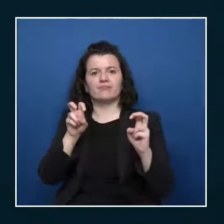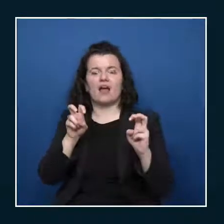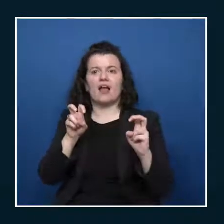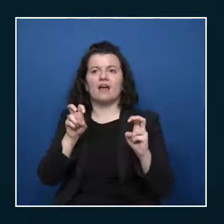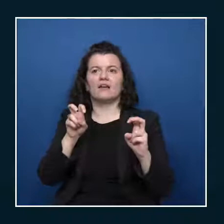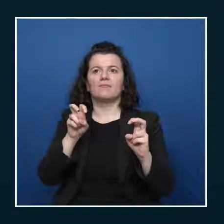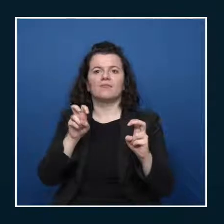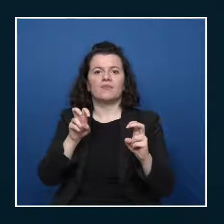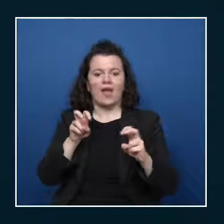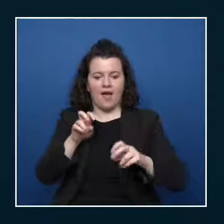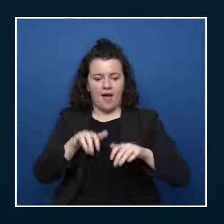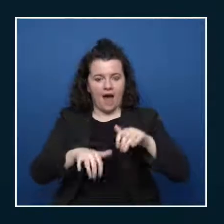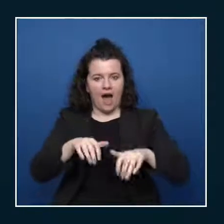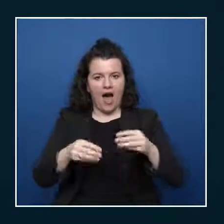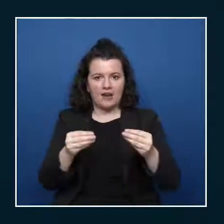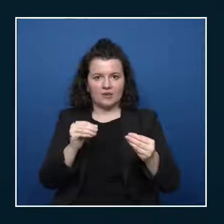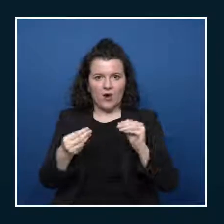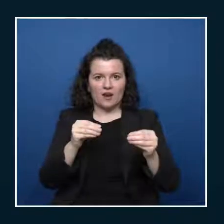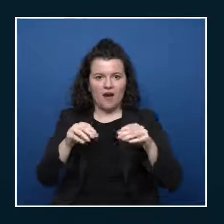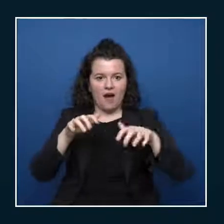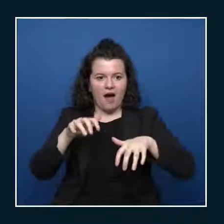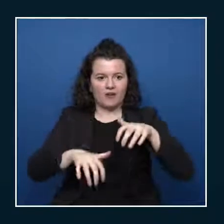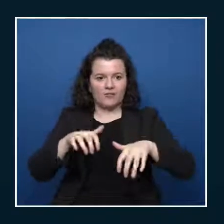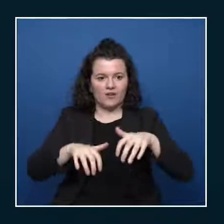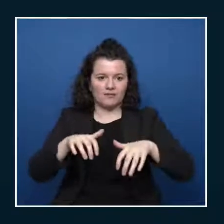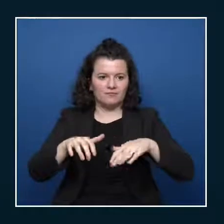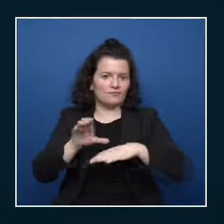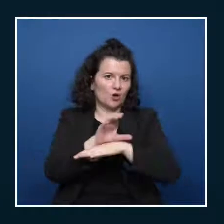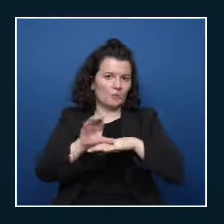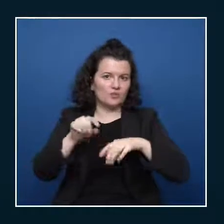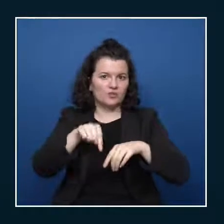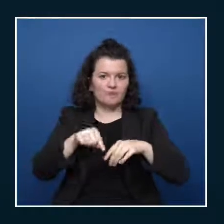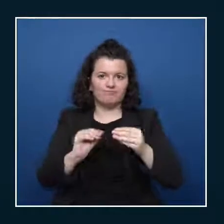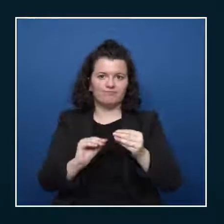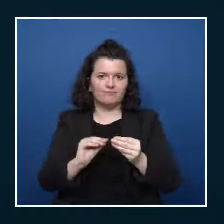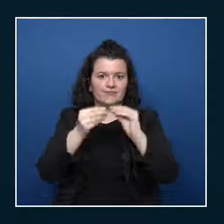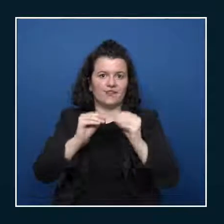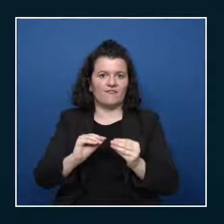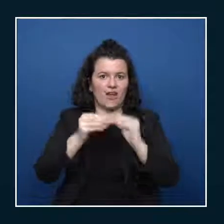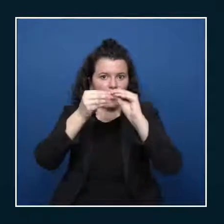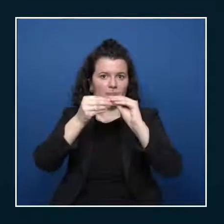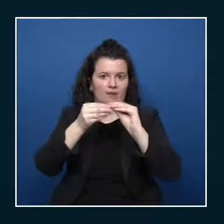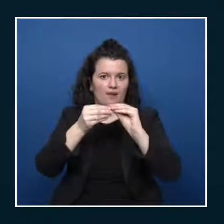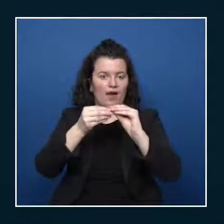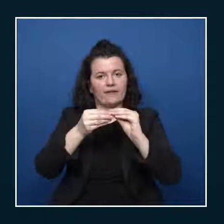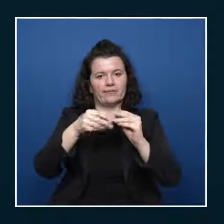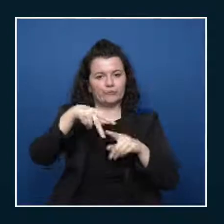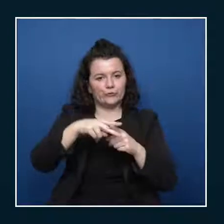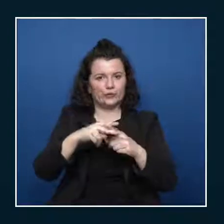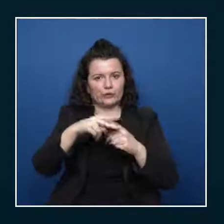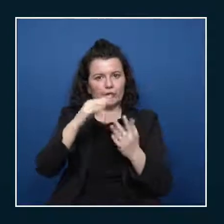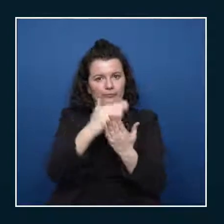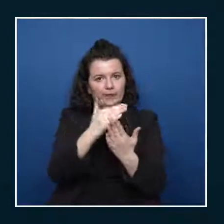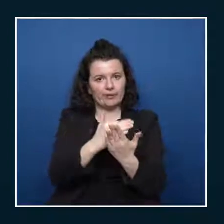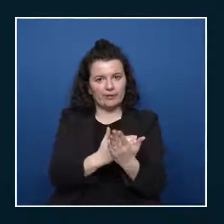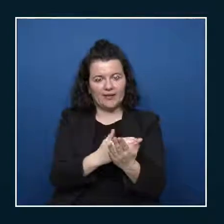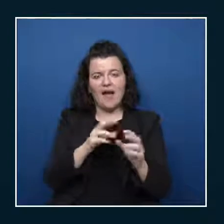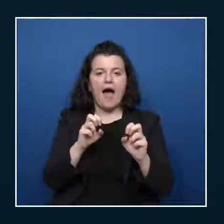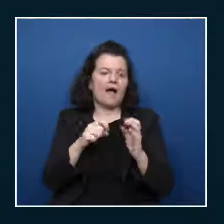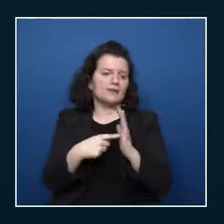kit for you to do specialized AI things. And there's one that for audio and one for